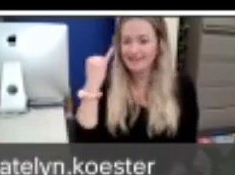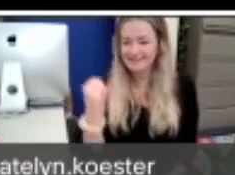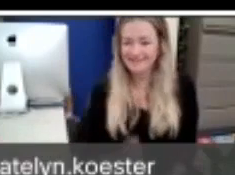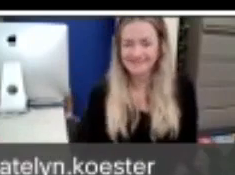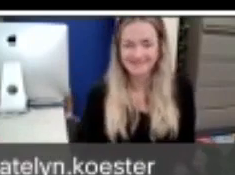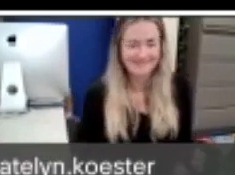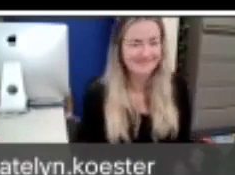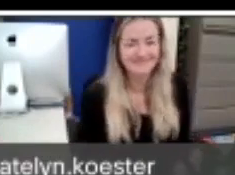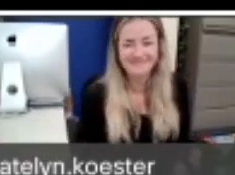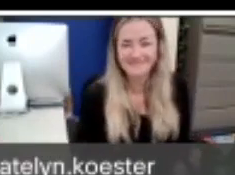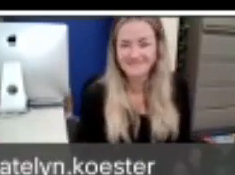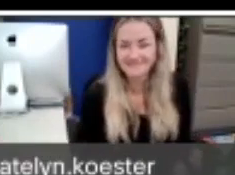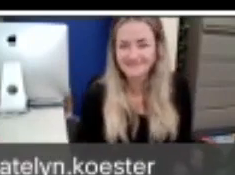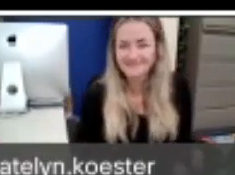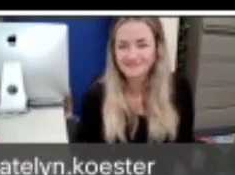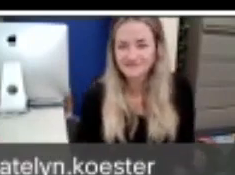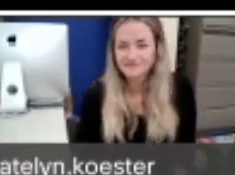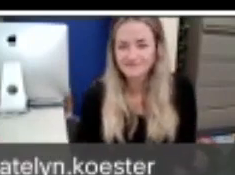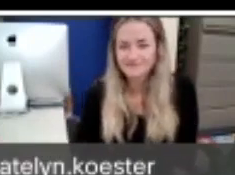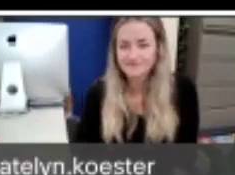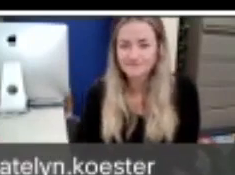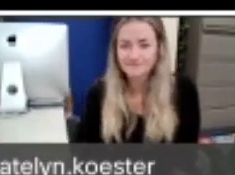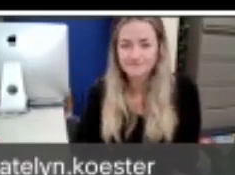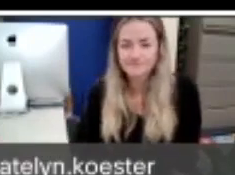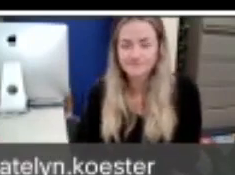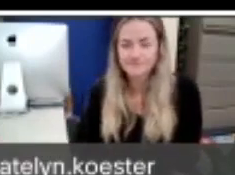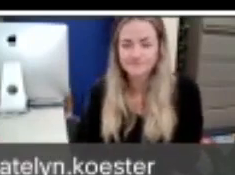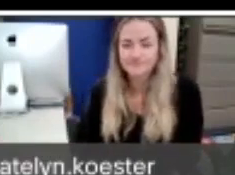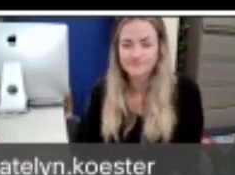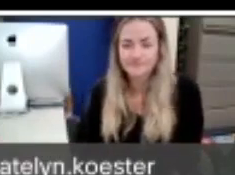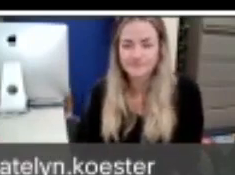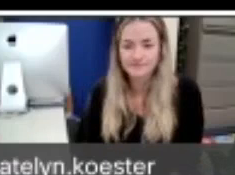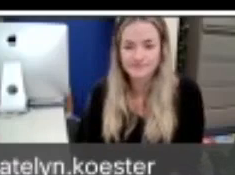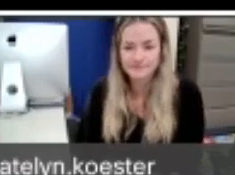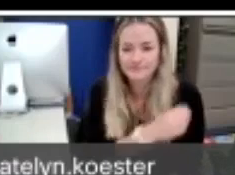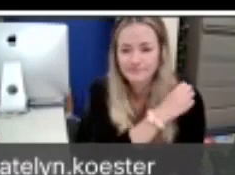Teresa, okay. It looks like you're spelling your name. Would you want to work with Katelyn?